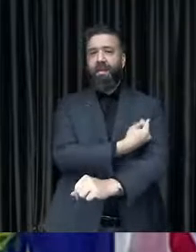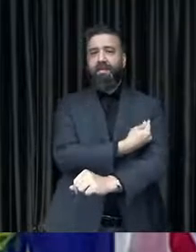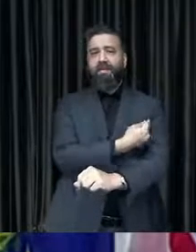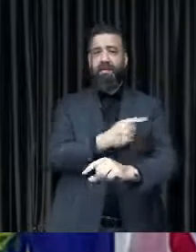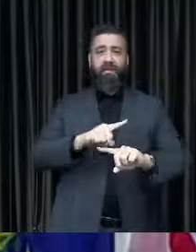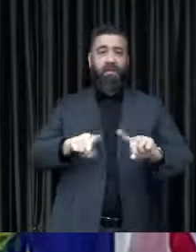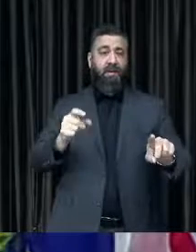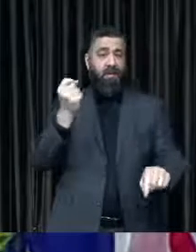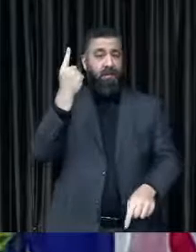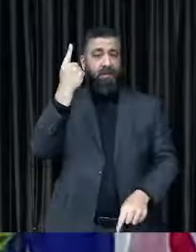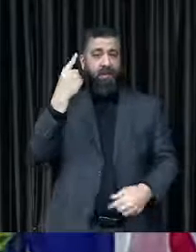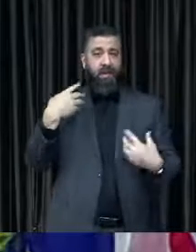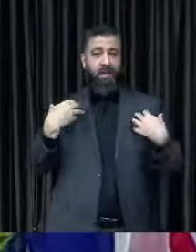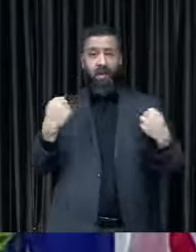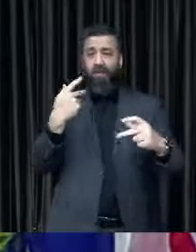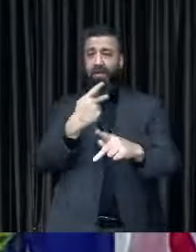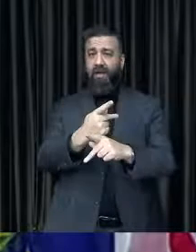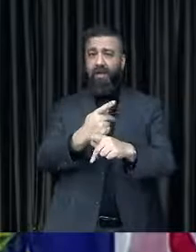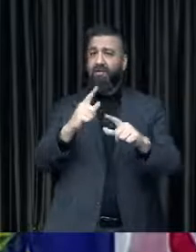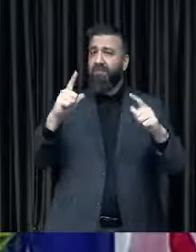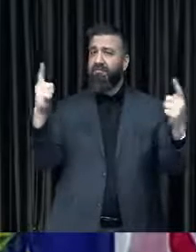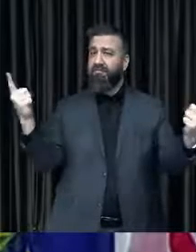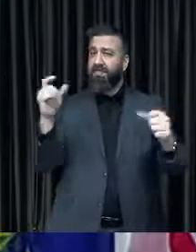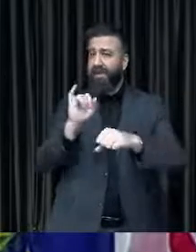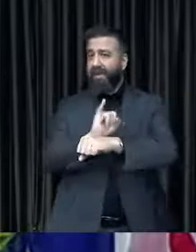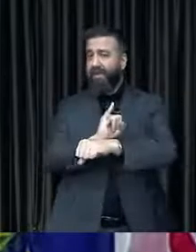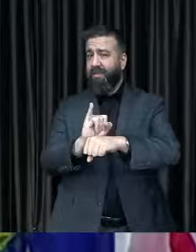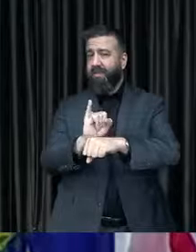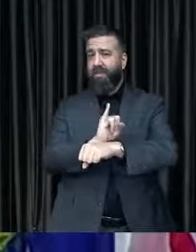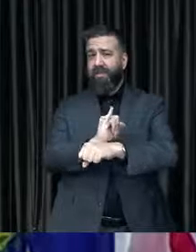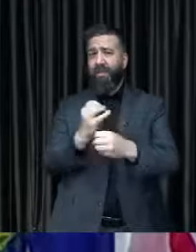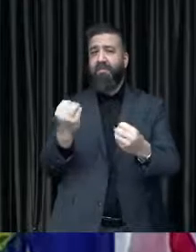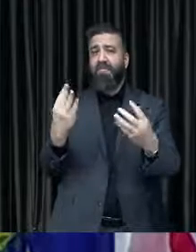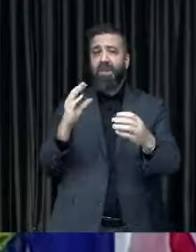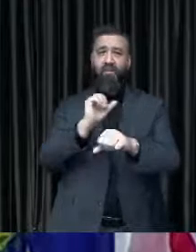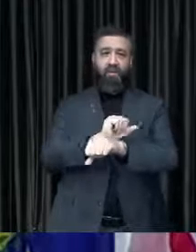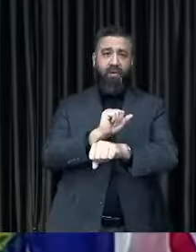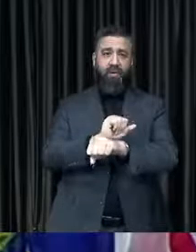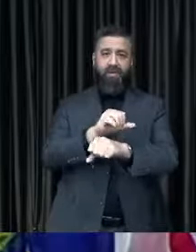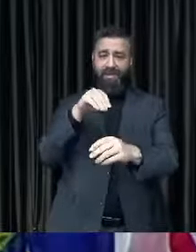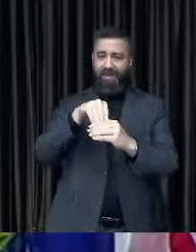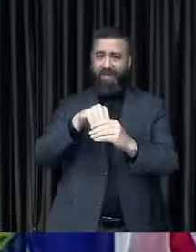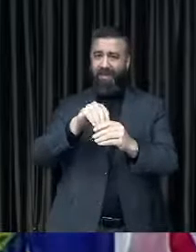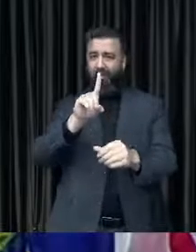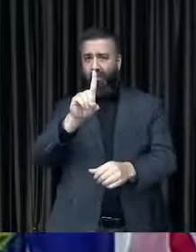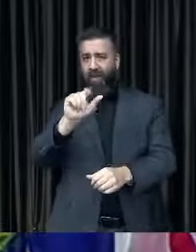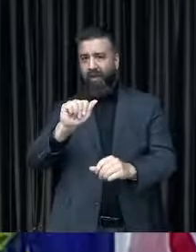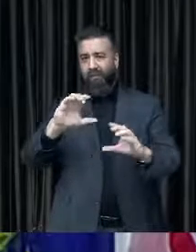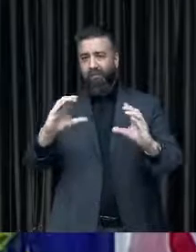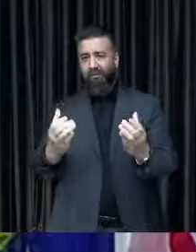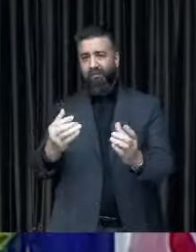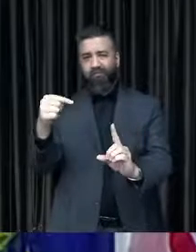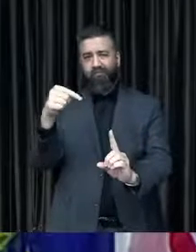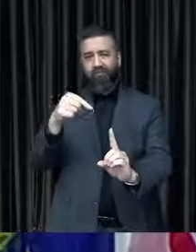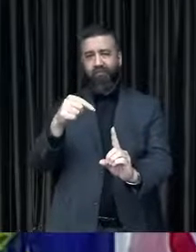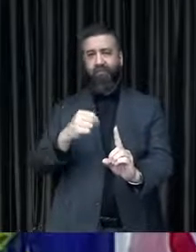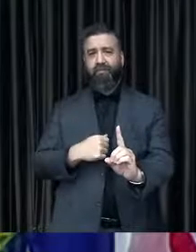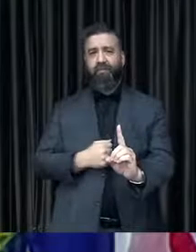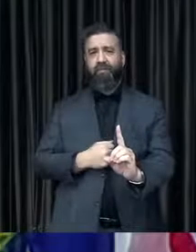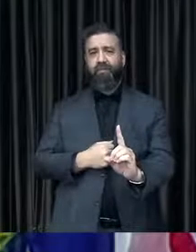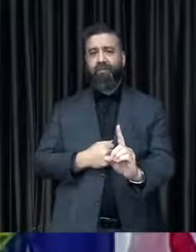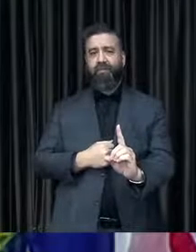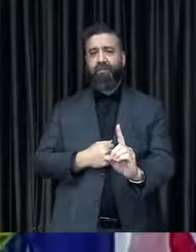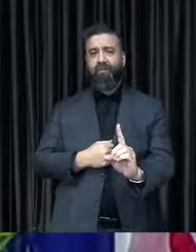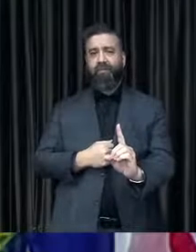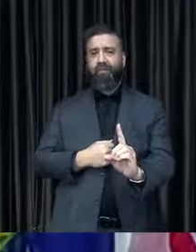a large industry with a large number of workers in the 1A category, and we'll be working to vaccinate our healthcare